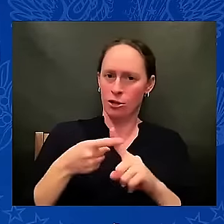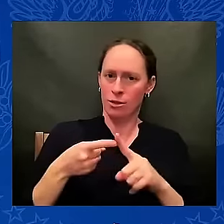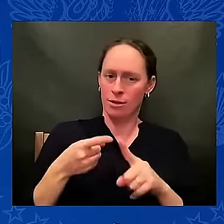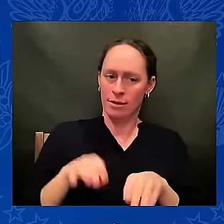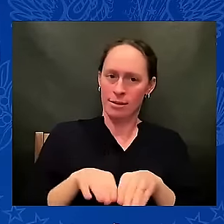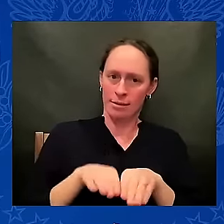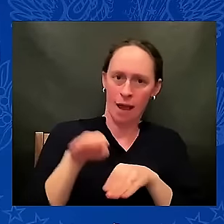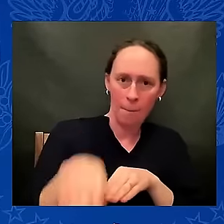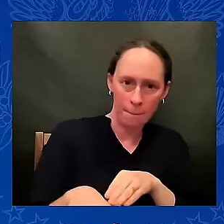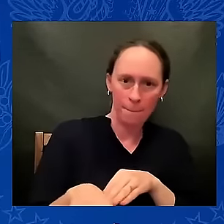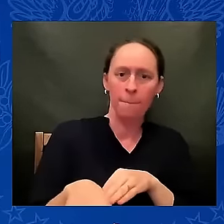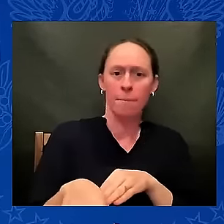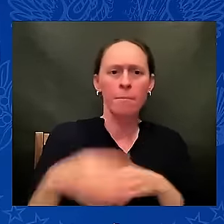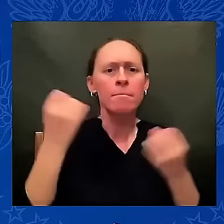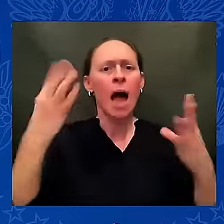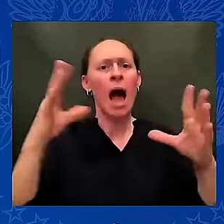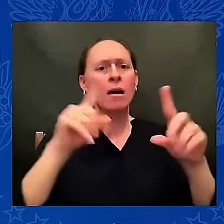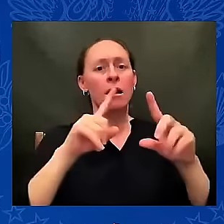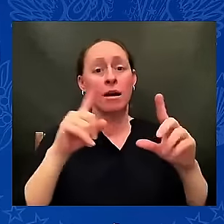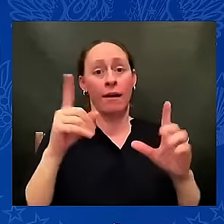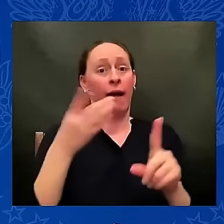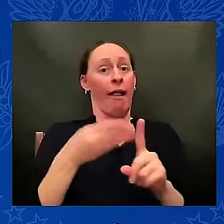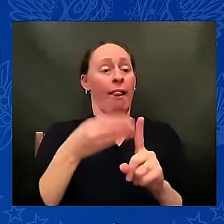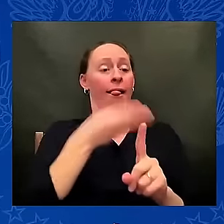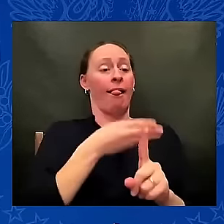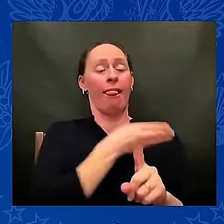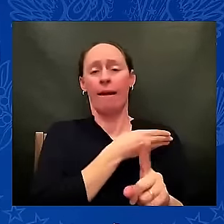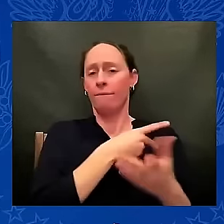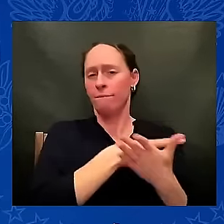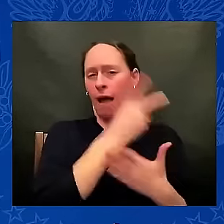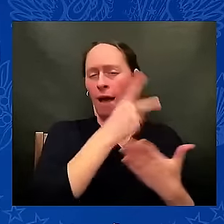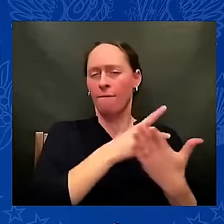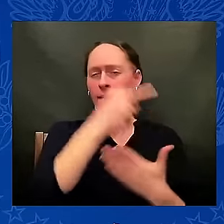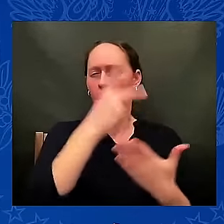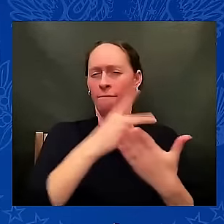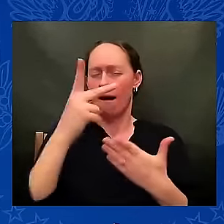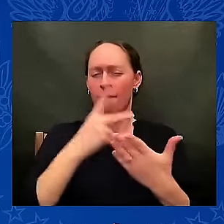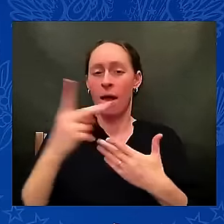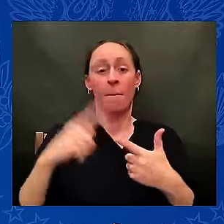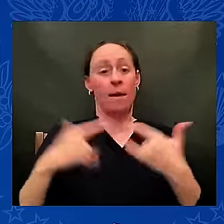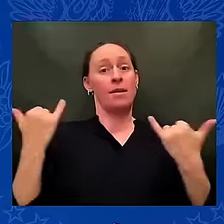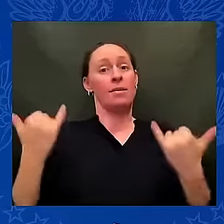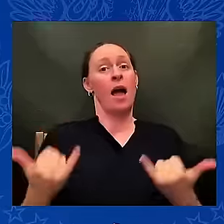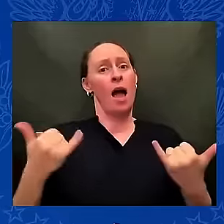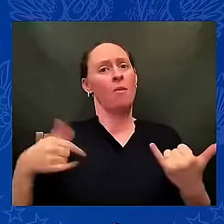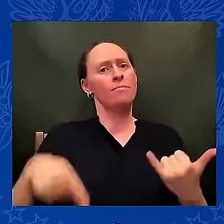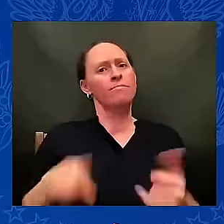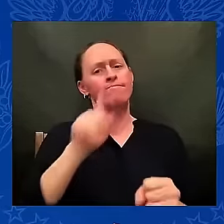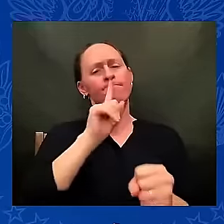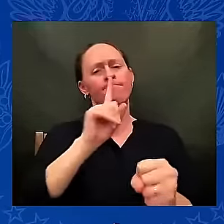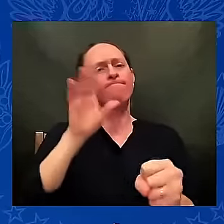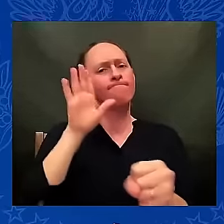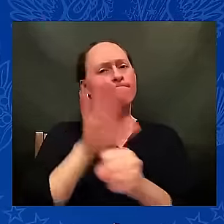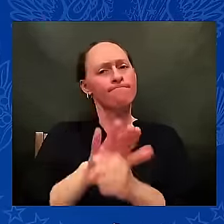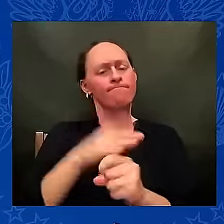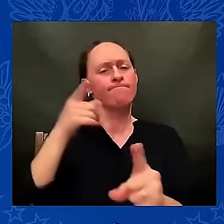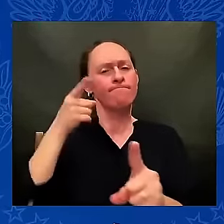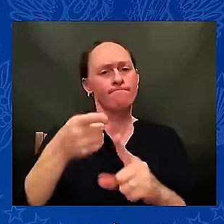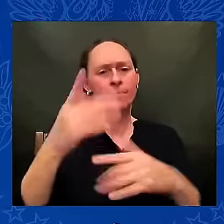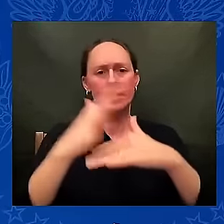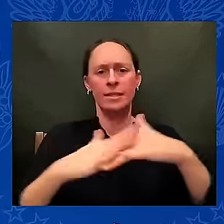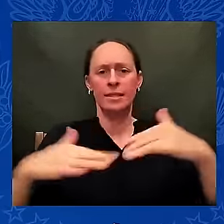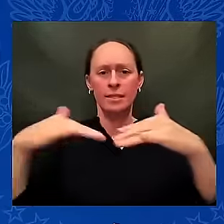I've committed to working with indigenous communities across the country to write a new and better chapter of our history, to